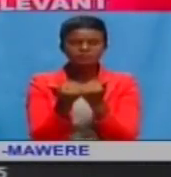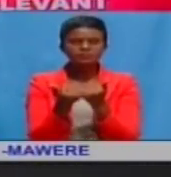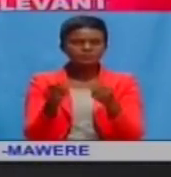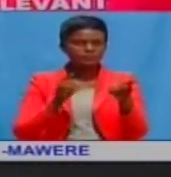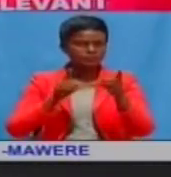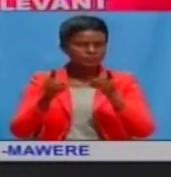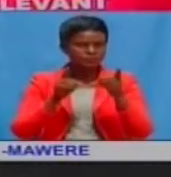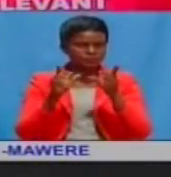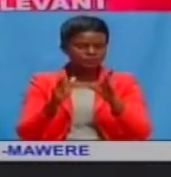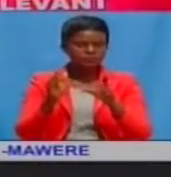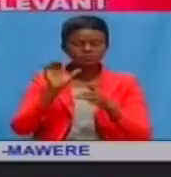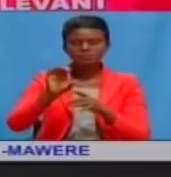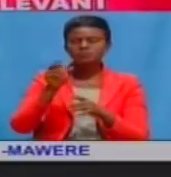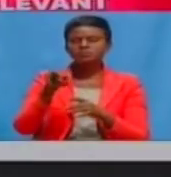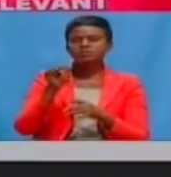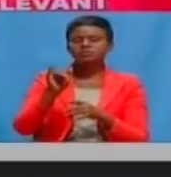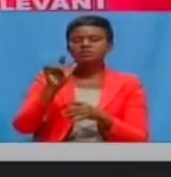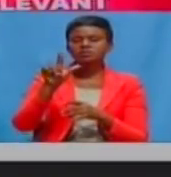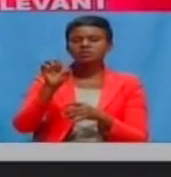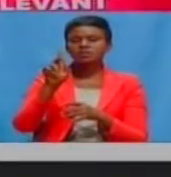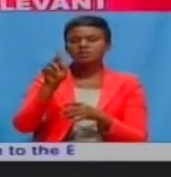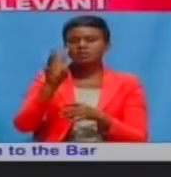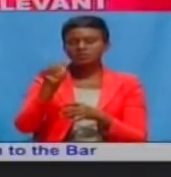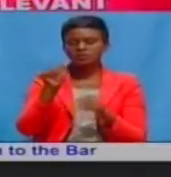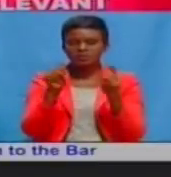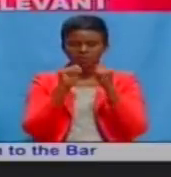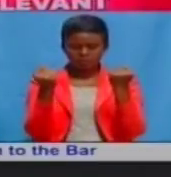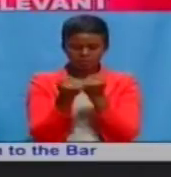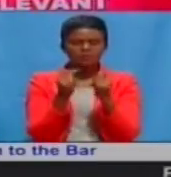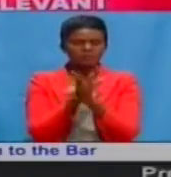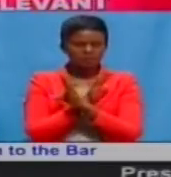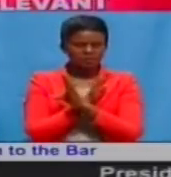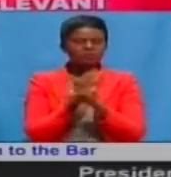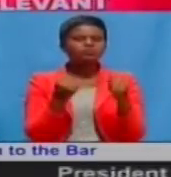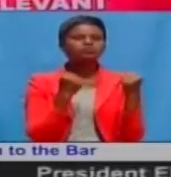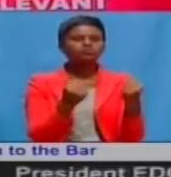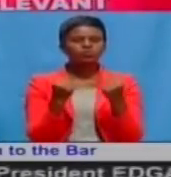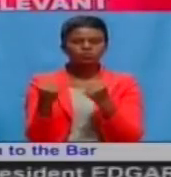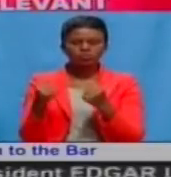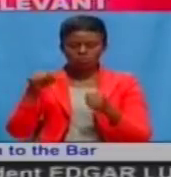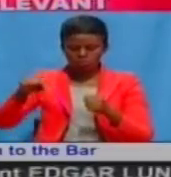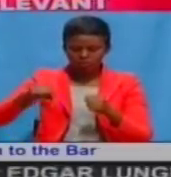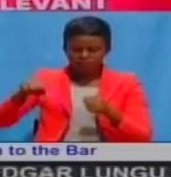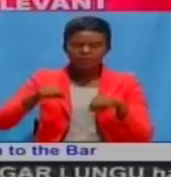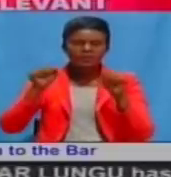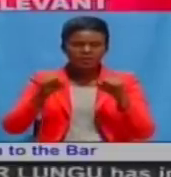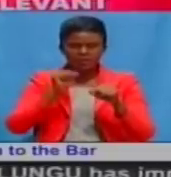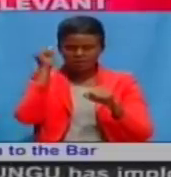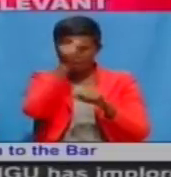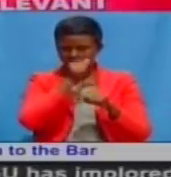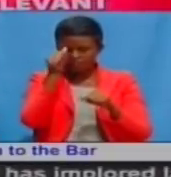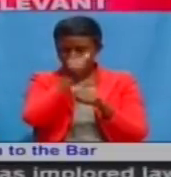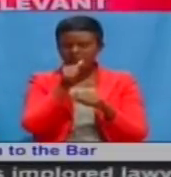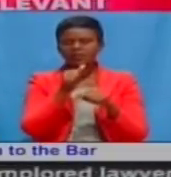technical director Chile Kwawalia says the Zambian teams are strong sides, also capable of qualifying to the Continental